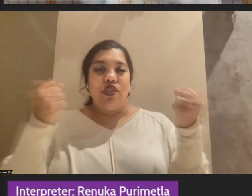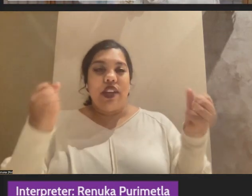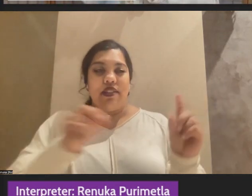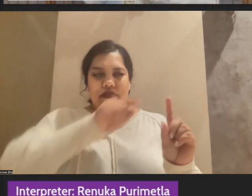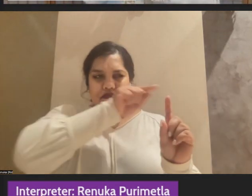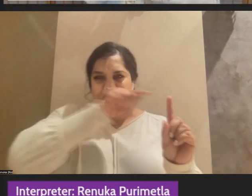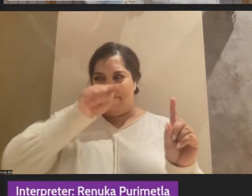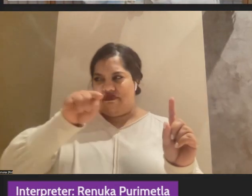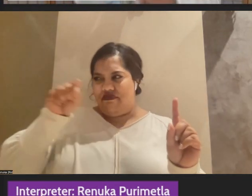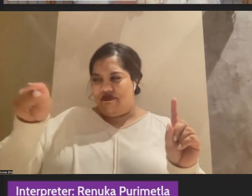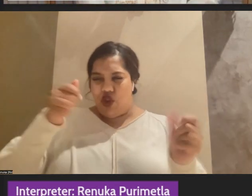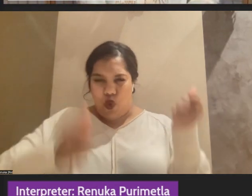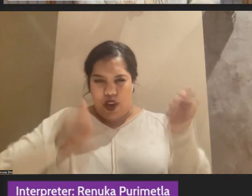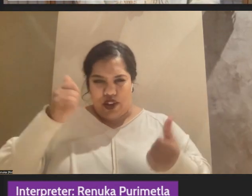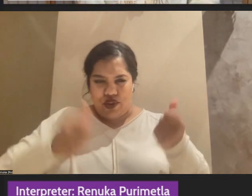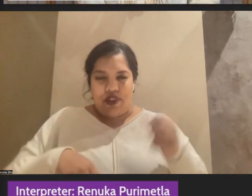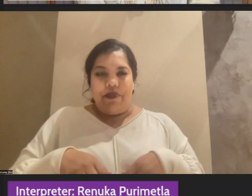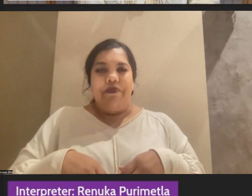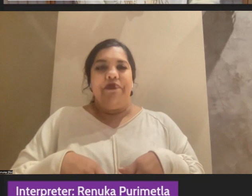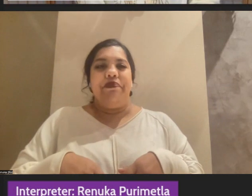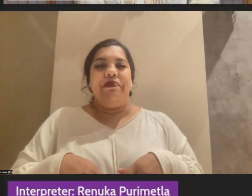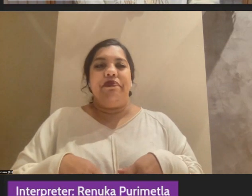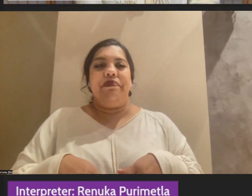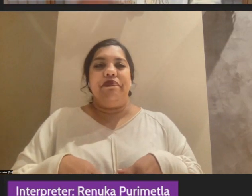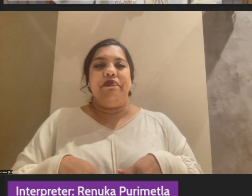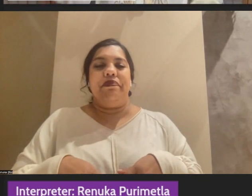probable, inevitable.